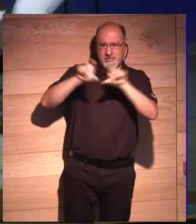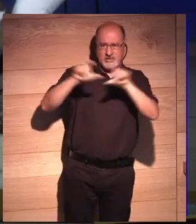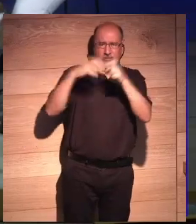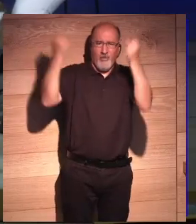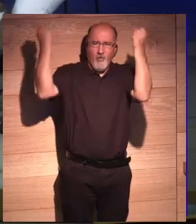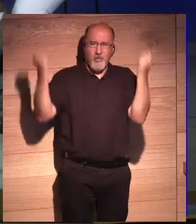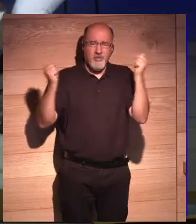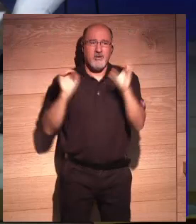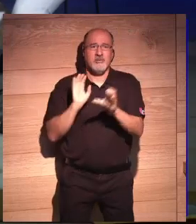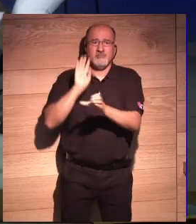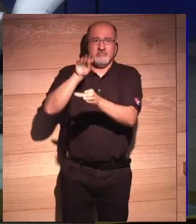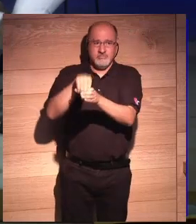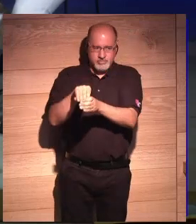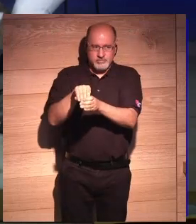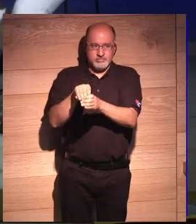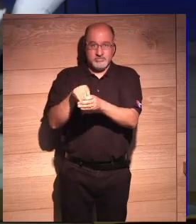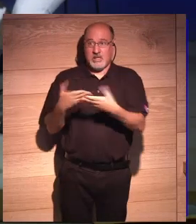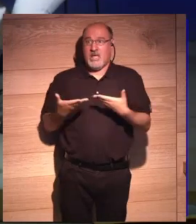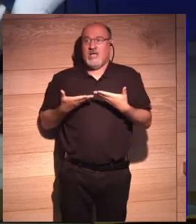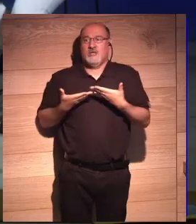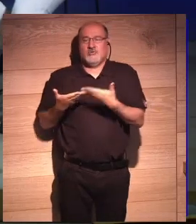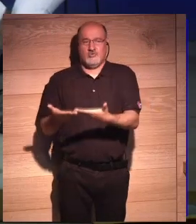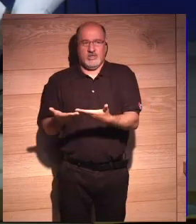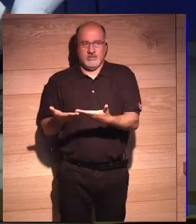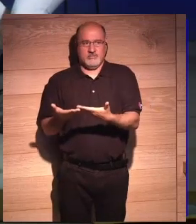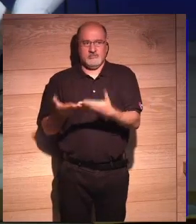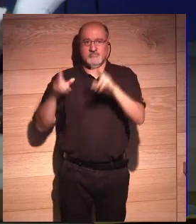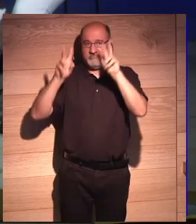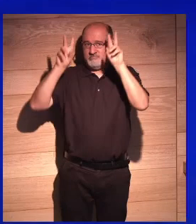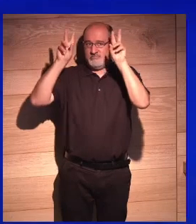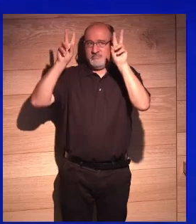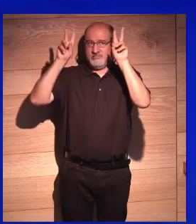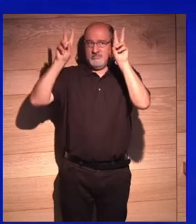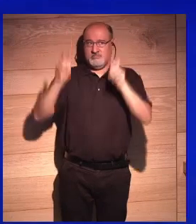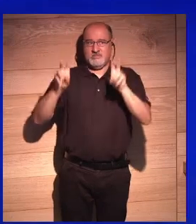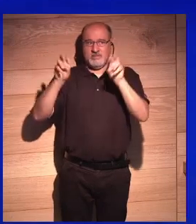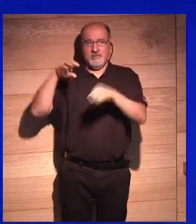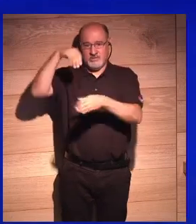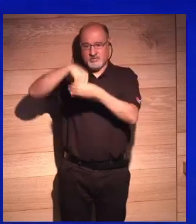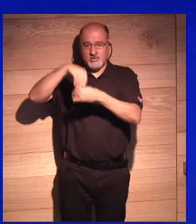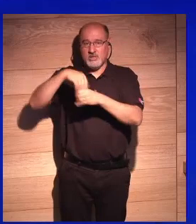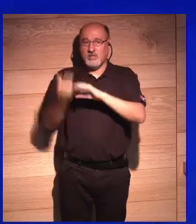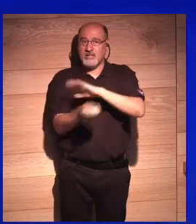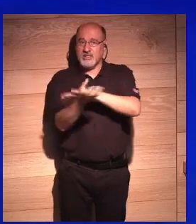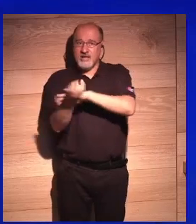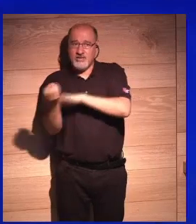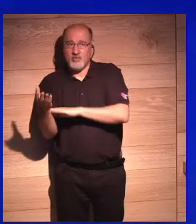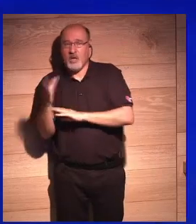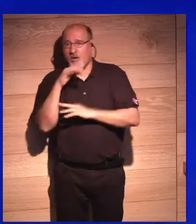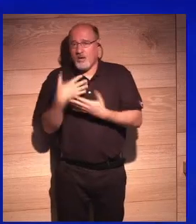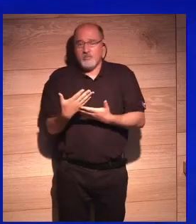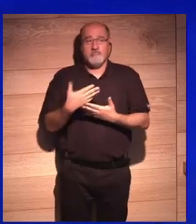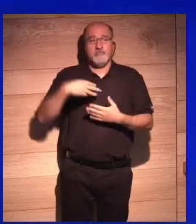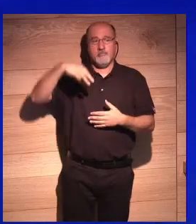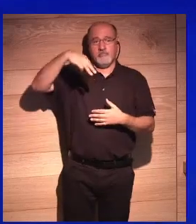We have been with them for a short time, so I cannot tell you much. But we are there to just help them to create new